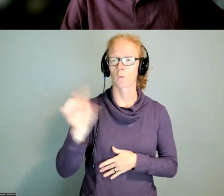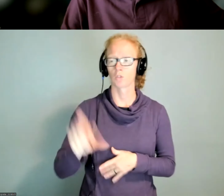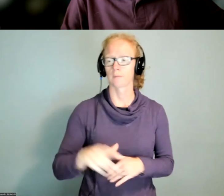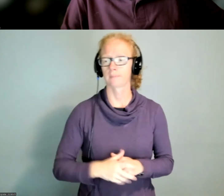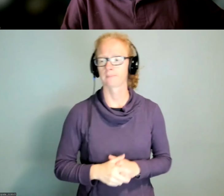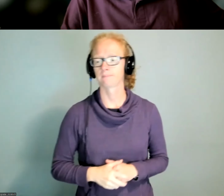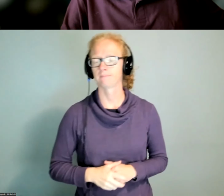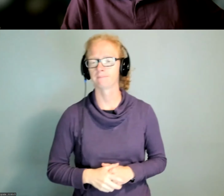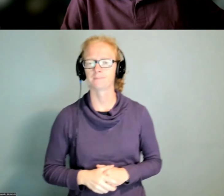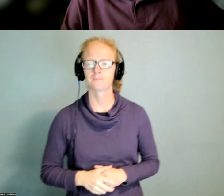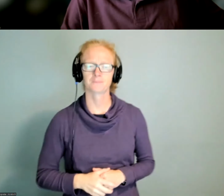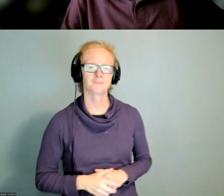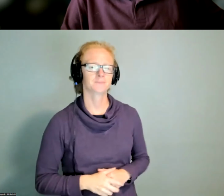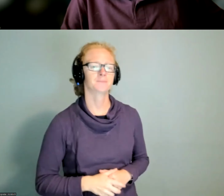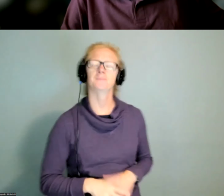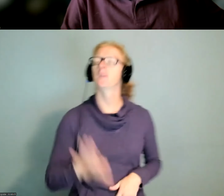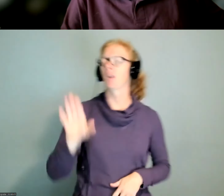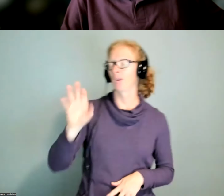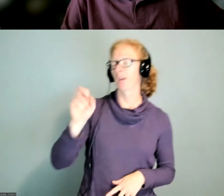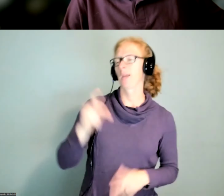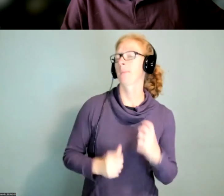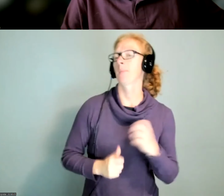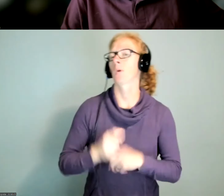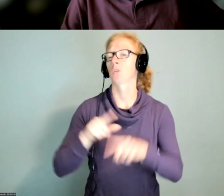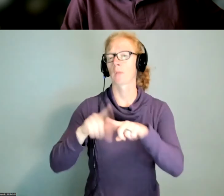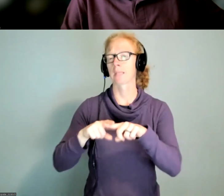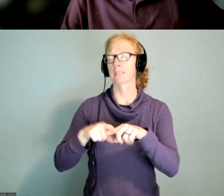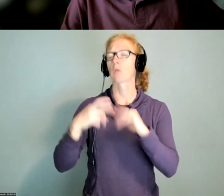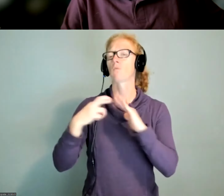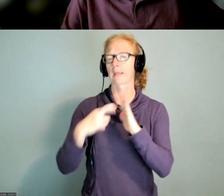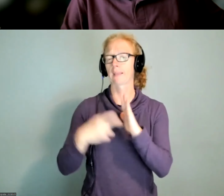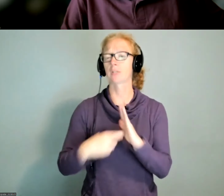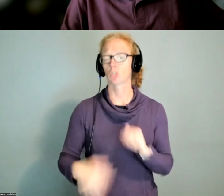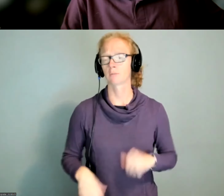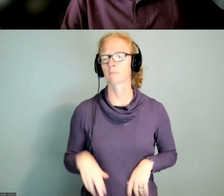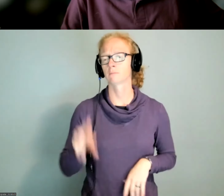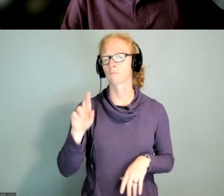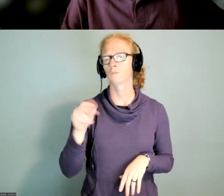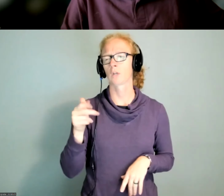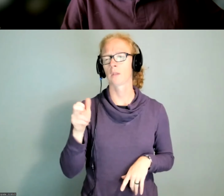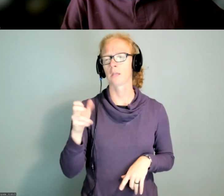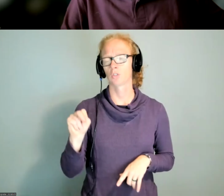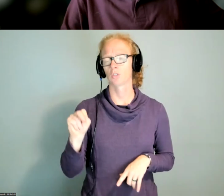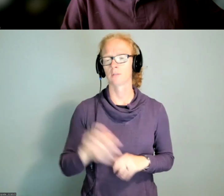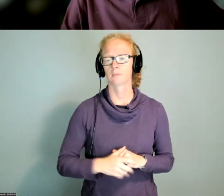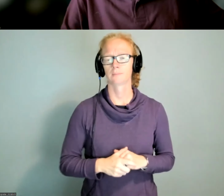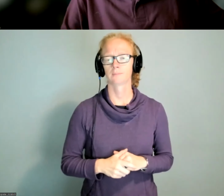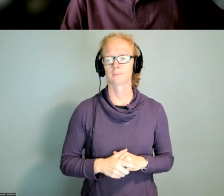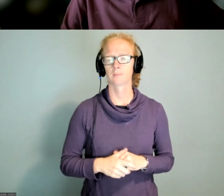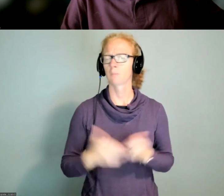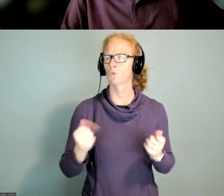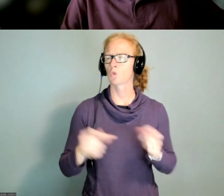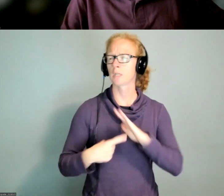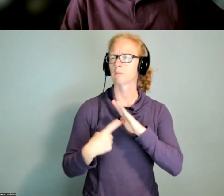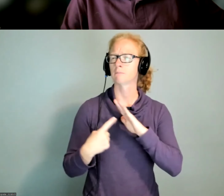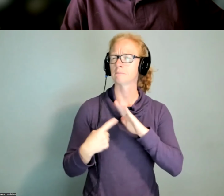I mean, the toolkit only mostly relied on regulation. In terms of your example,